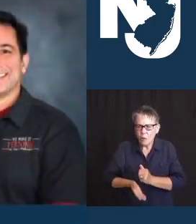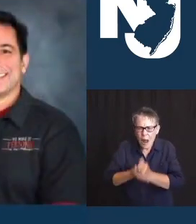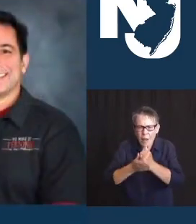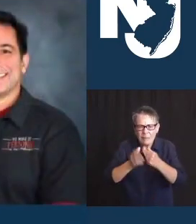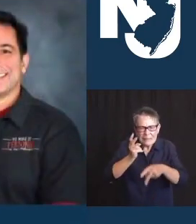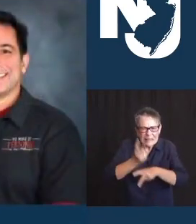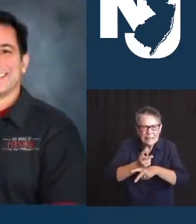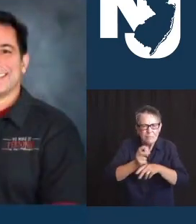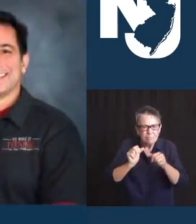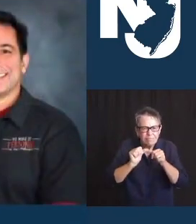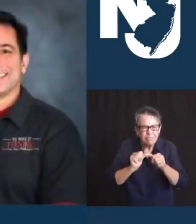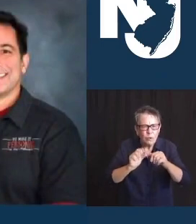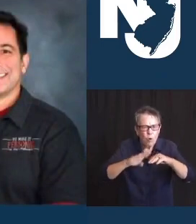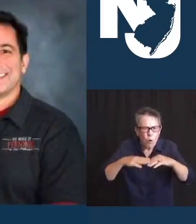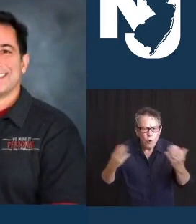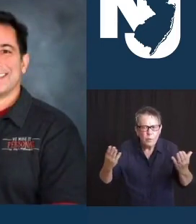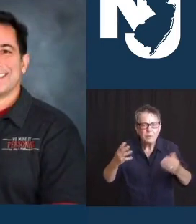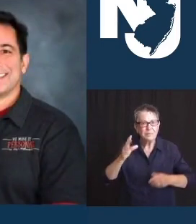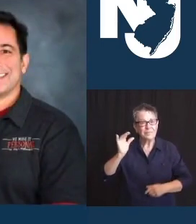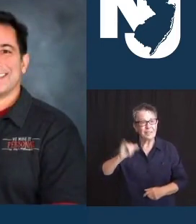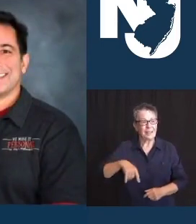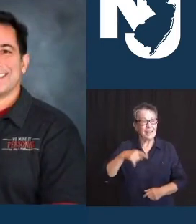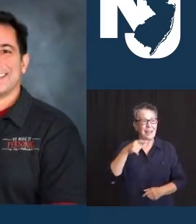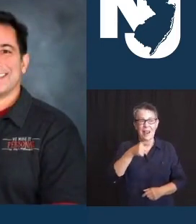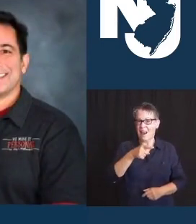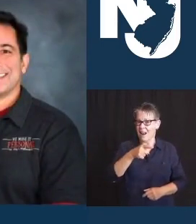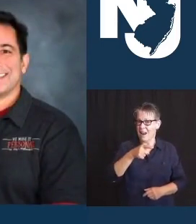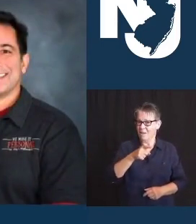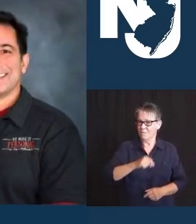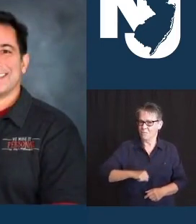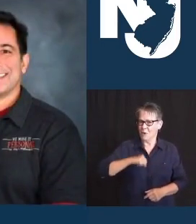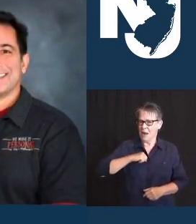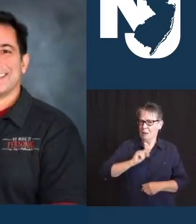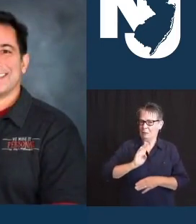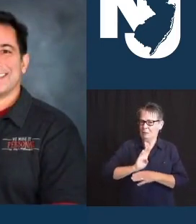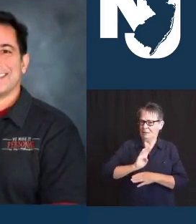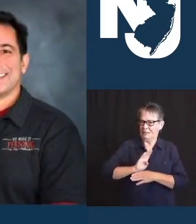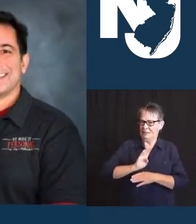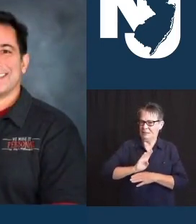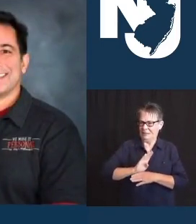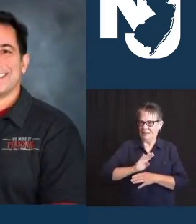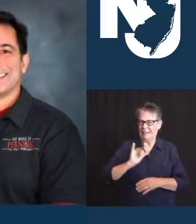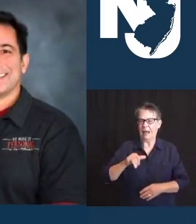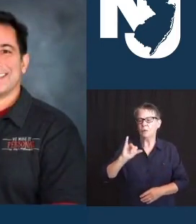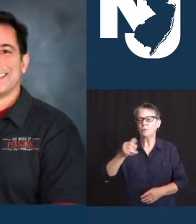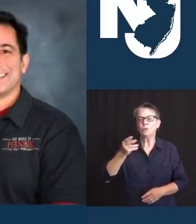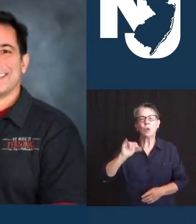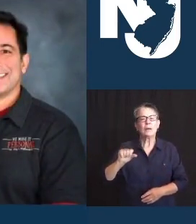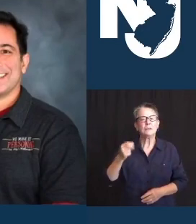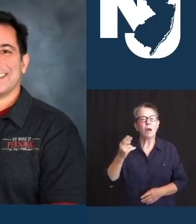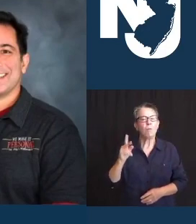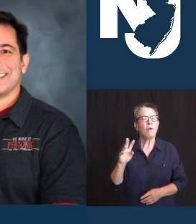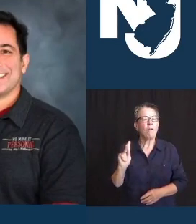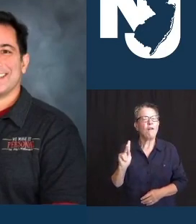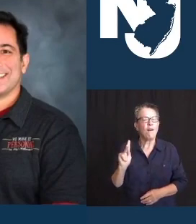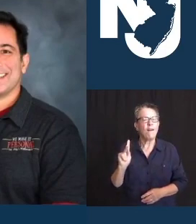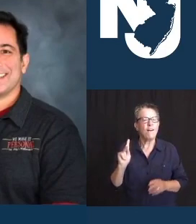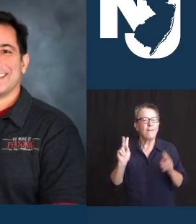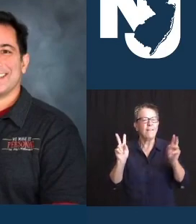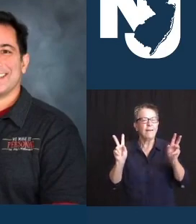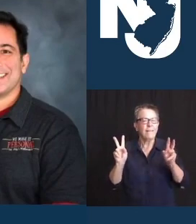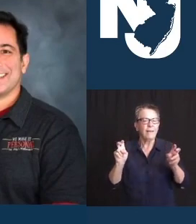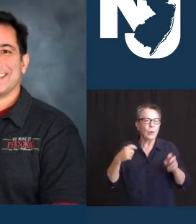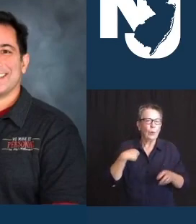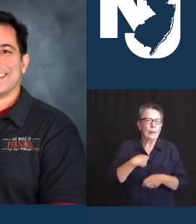proud to have partnered with is Joy's Hallmark of Marlton, owned by Ron and Joy Minokian. They've been in